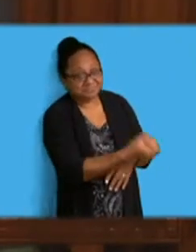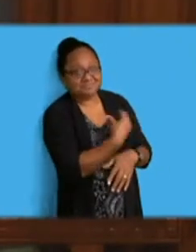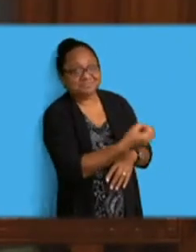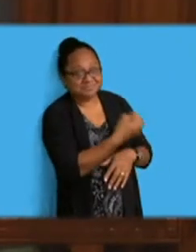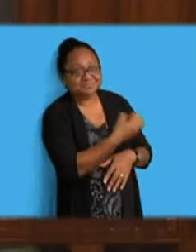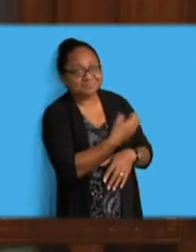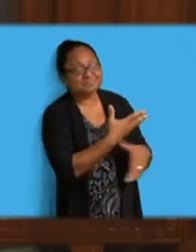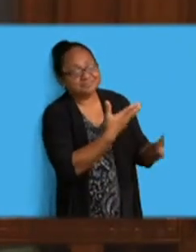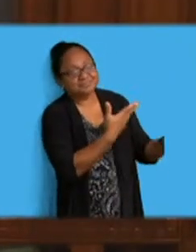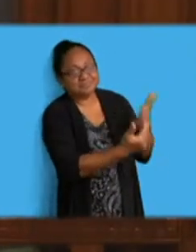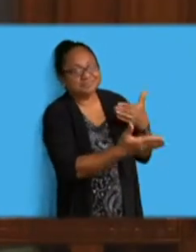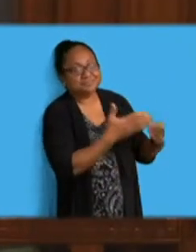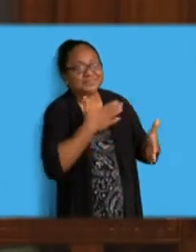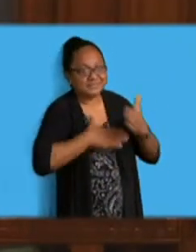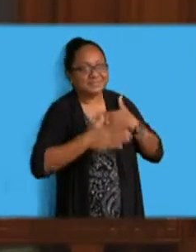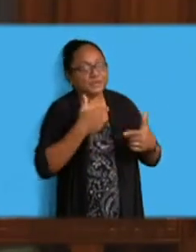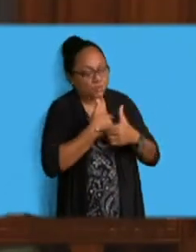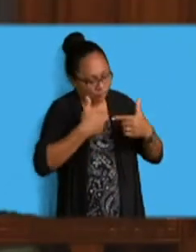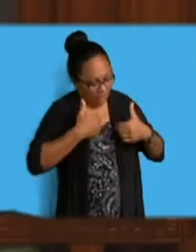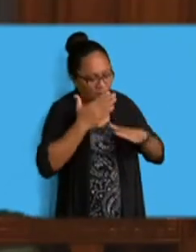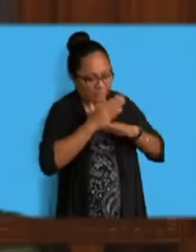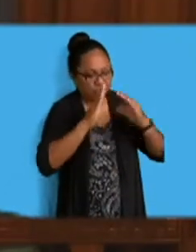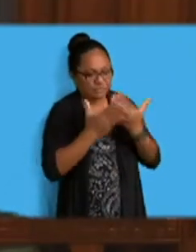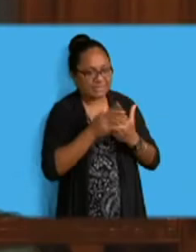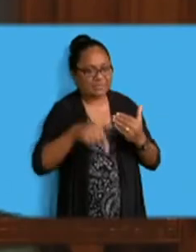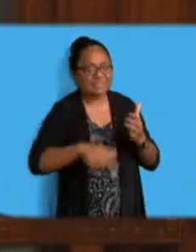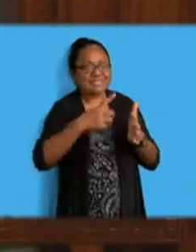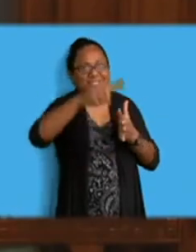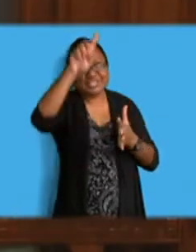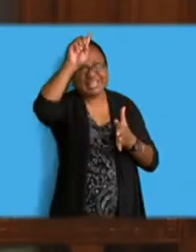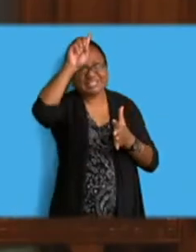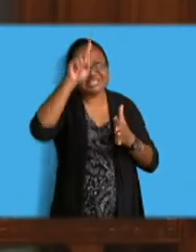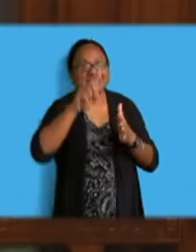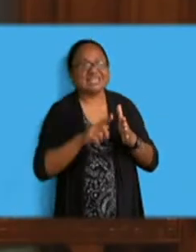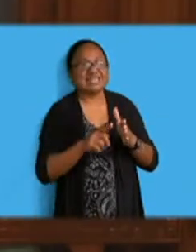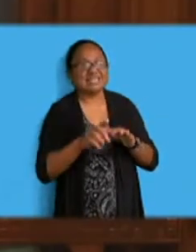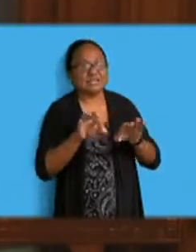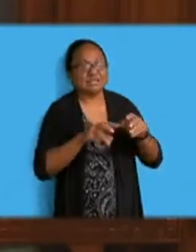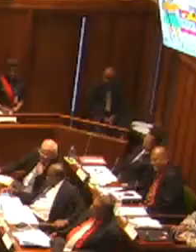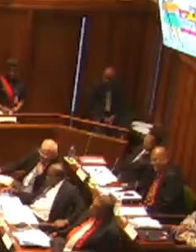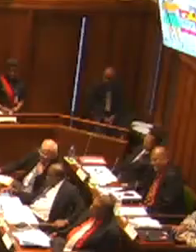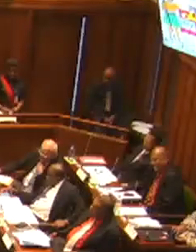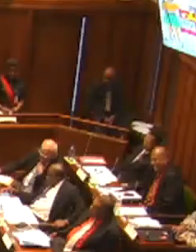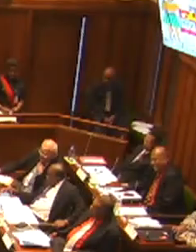working together in this educational journey. Thank you, Naka. Thank you, Honourable Minister.